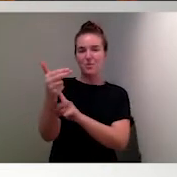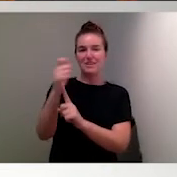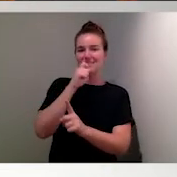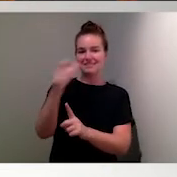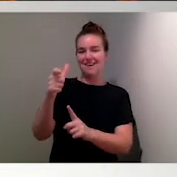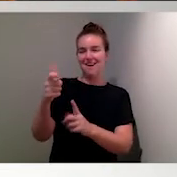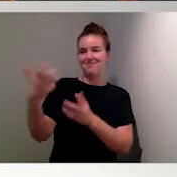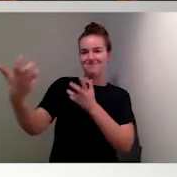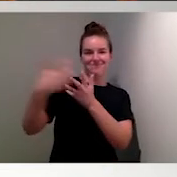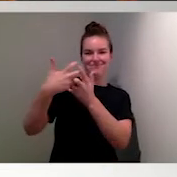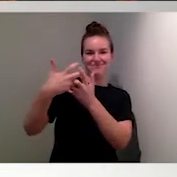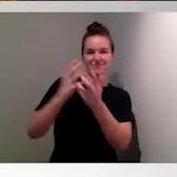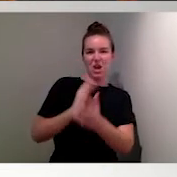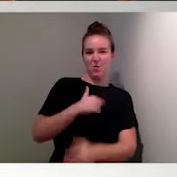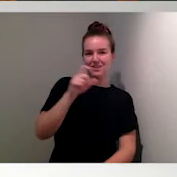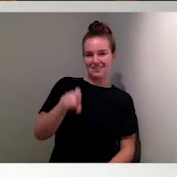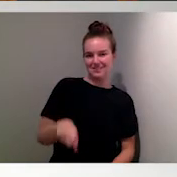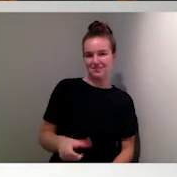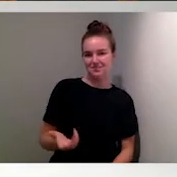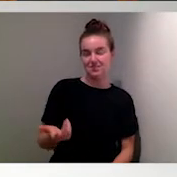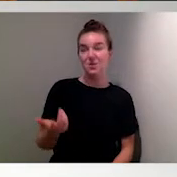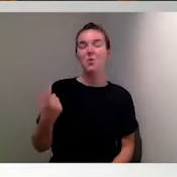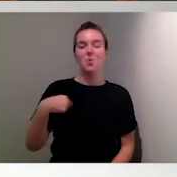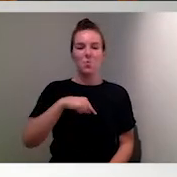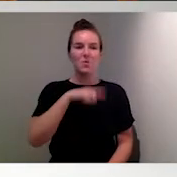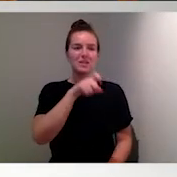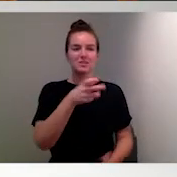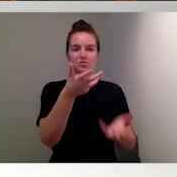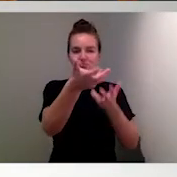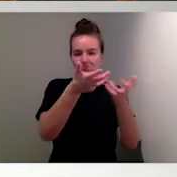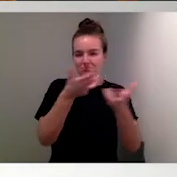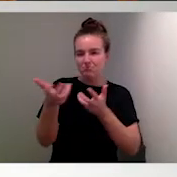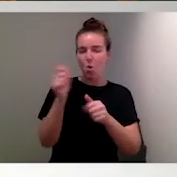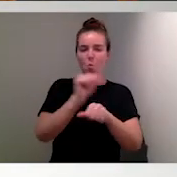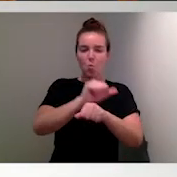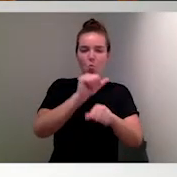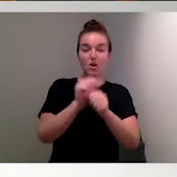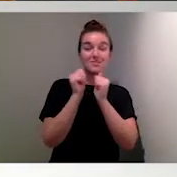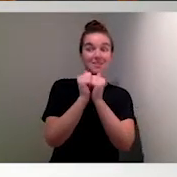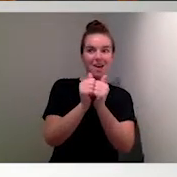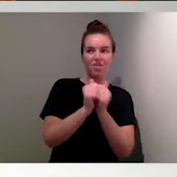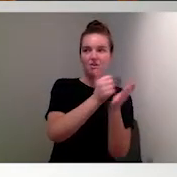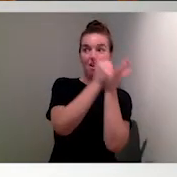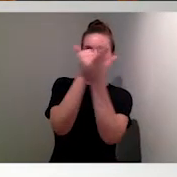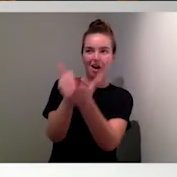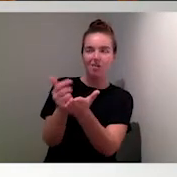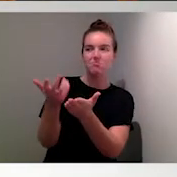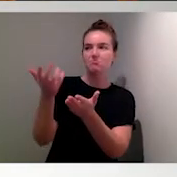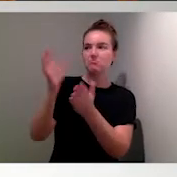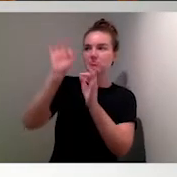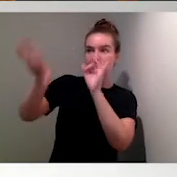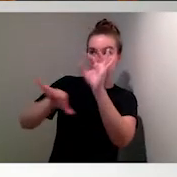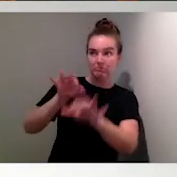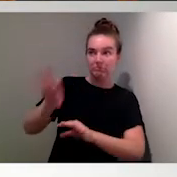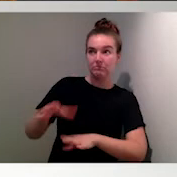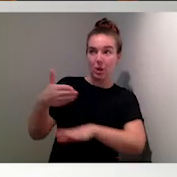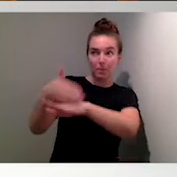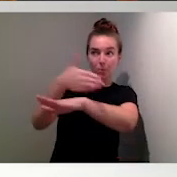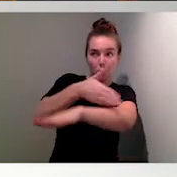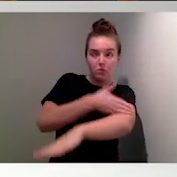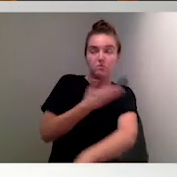work together to try to help them improve. And we need to begin traveling because we're not